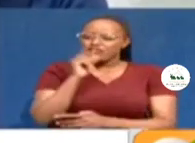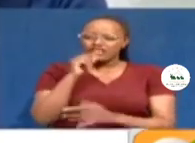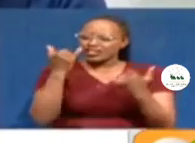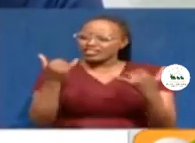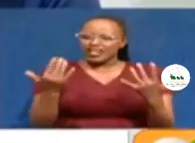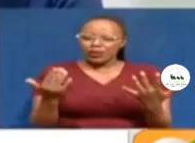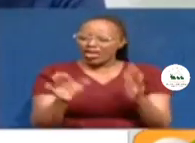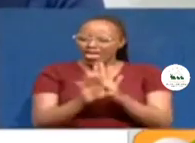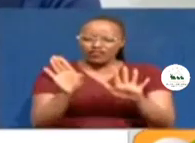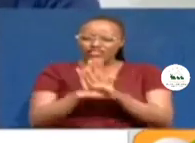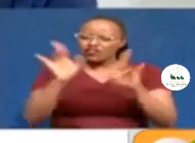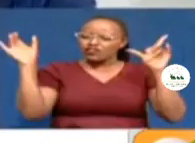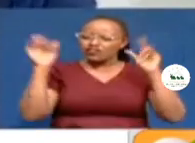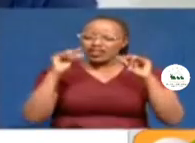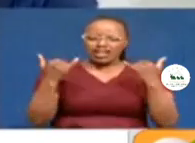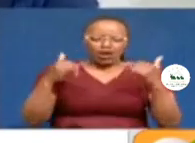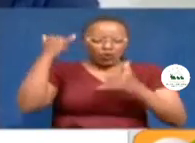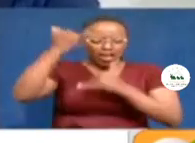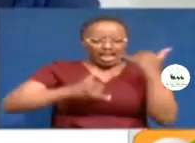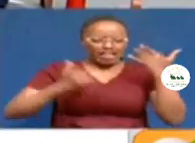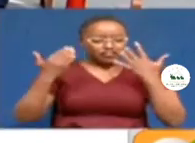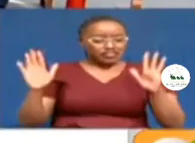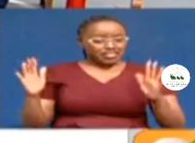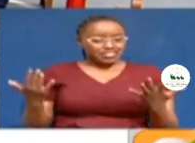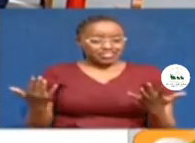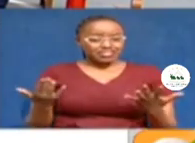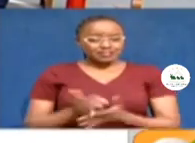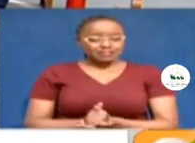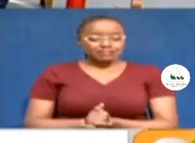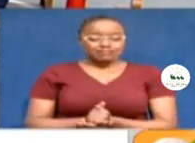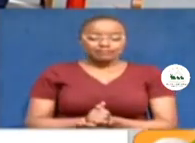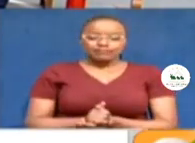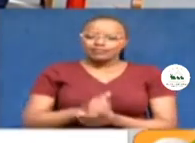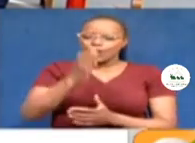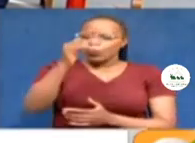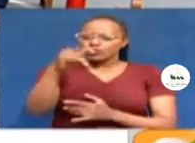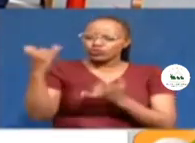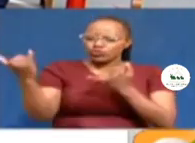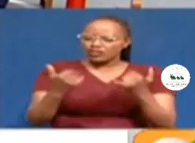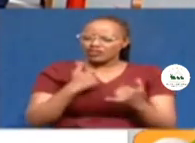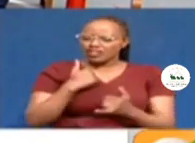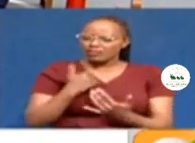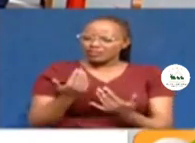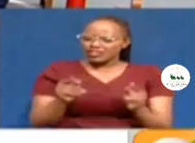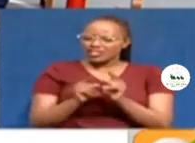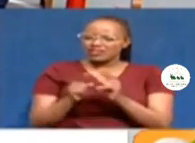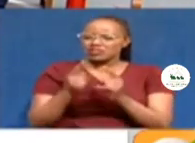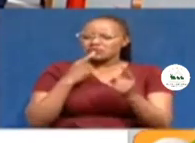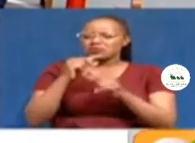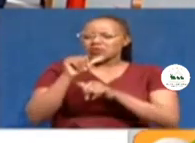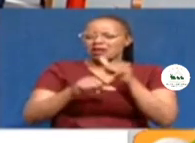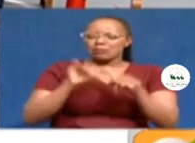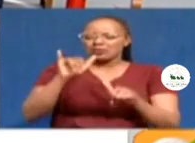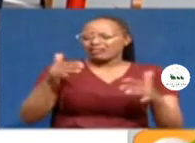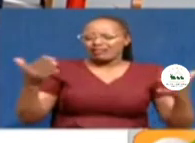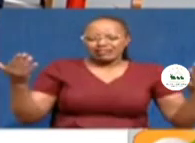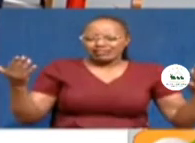now? Is it a foregone conclusion? Jeff, why do you invite me to flog a dead